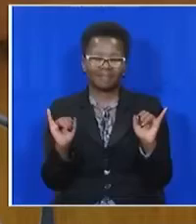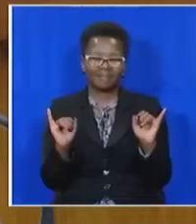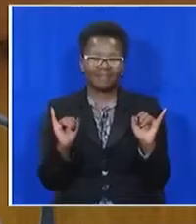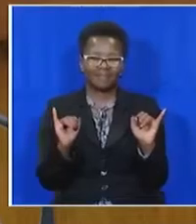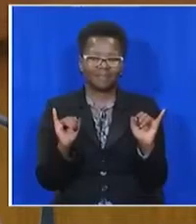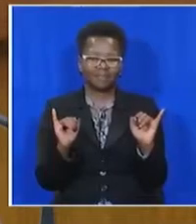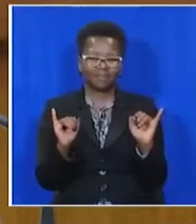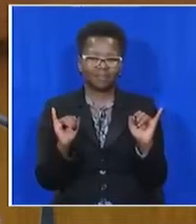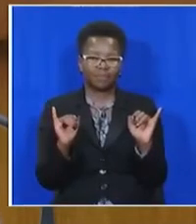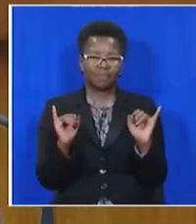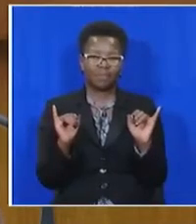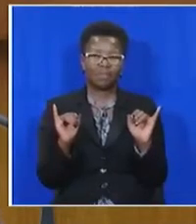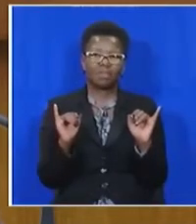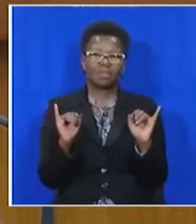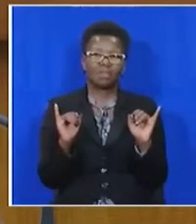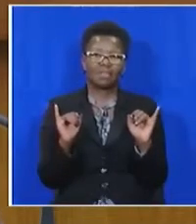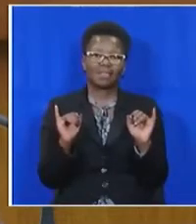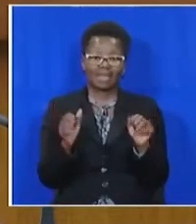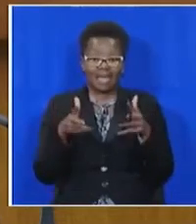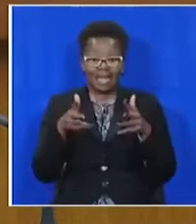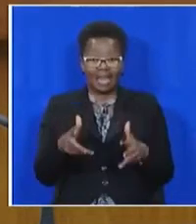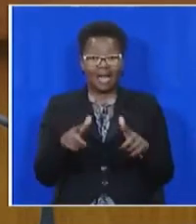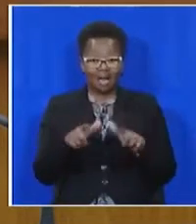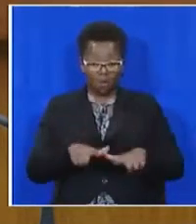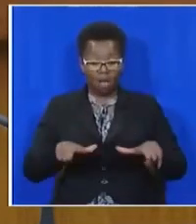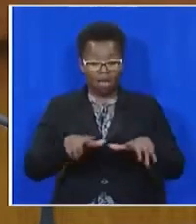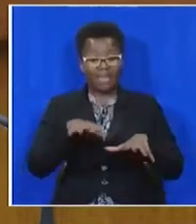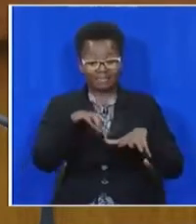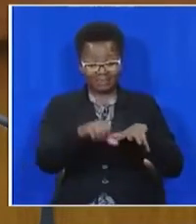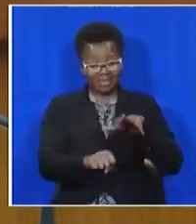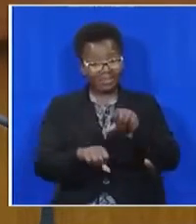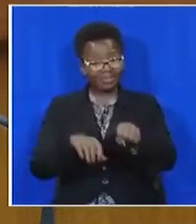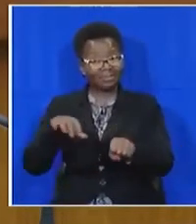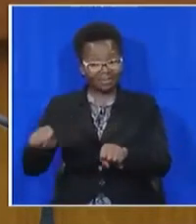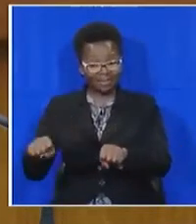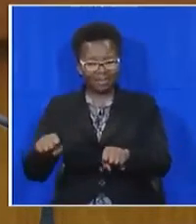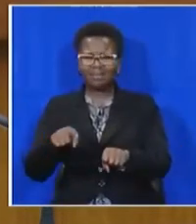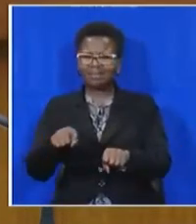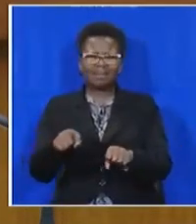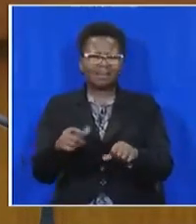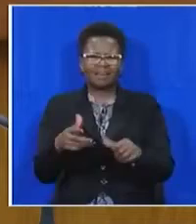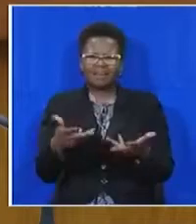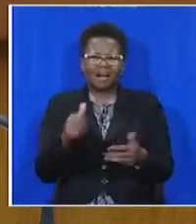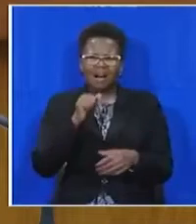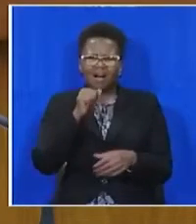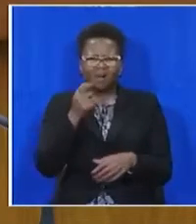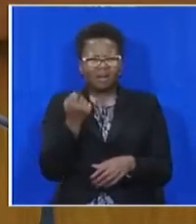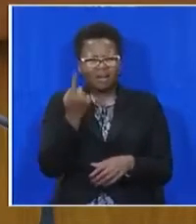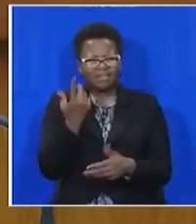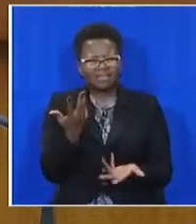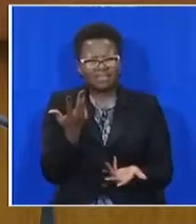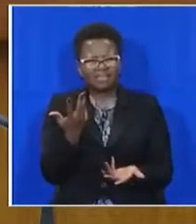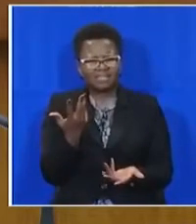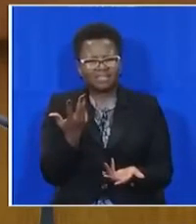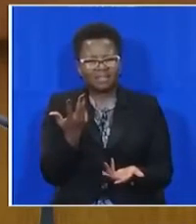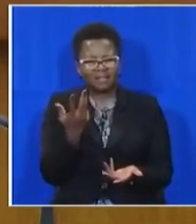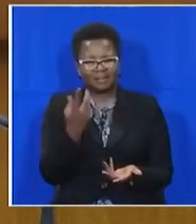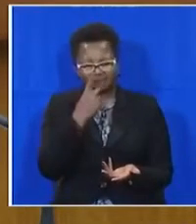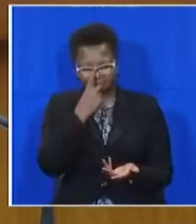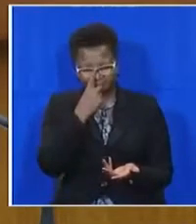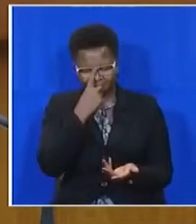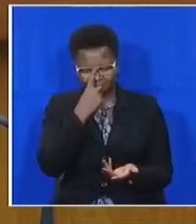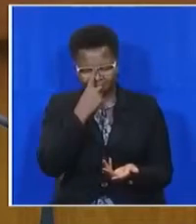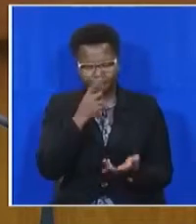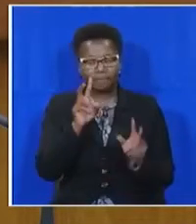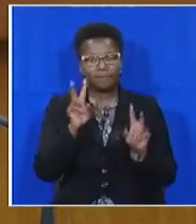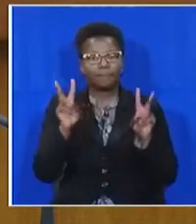value of grabbing is, the inherent logic in land grabbing is, I